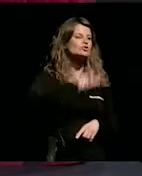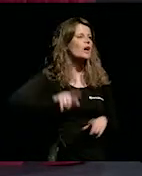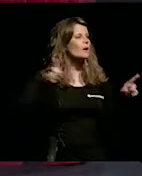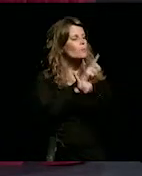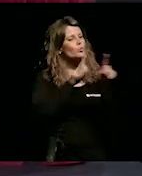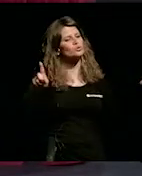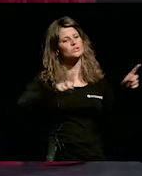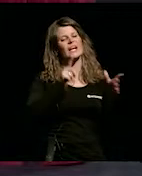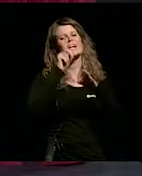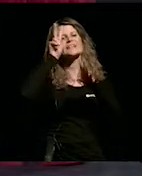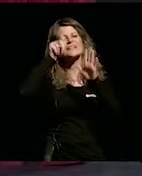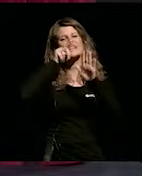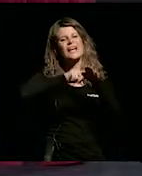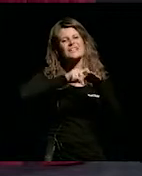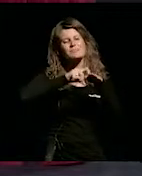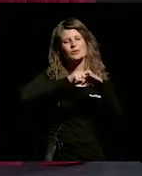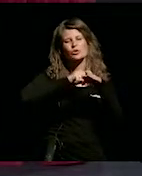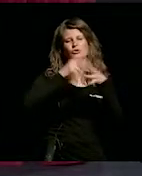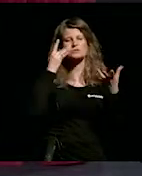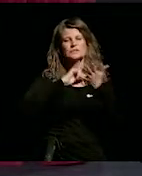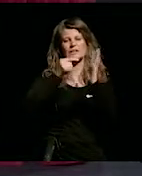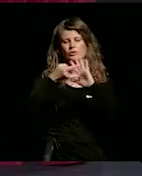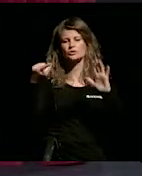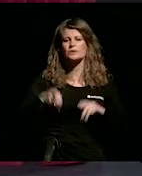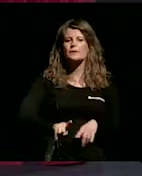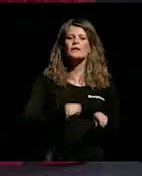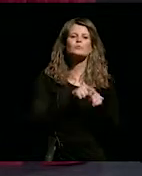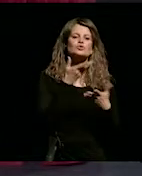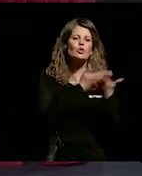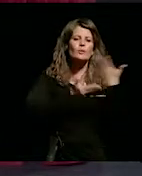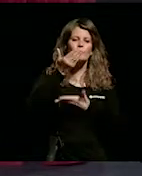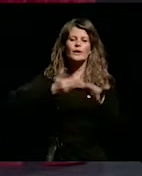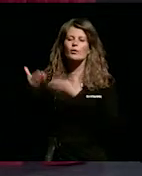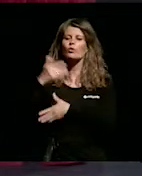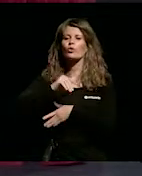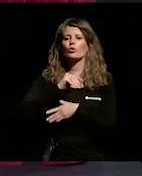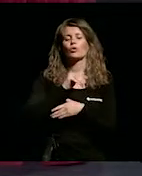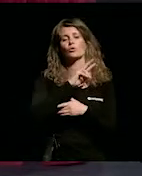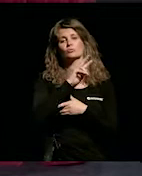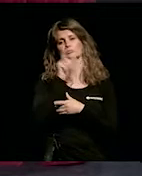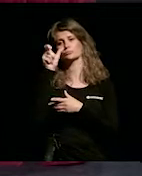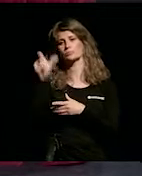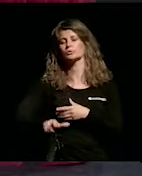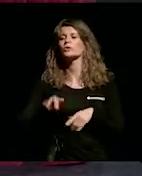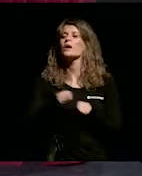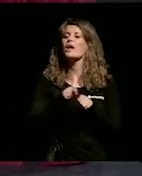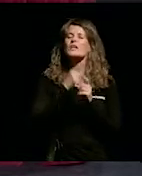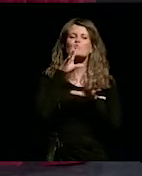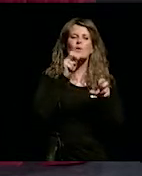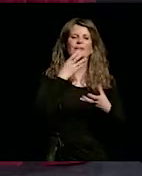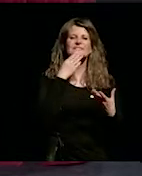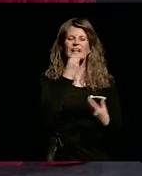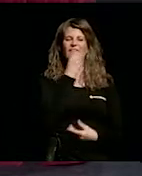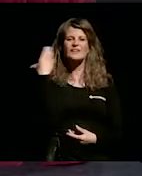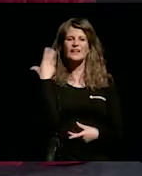company and the musicians. We also wanted to bring in new skills and make the company more diverse. The fact that half our company is disabled only